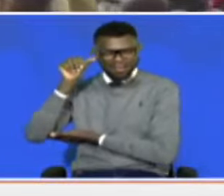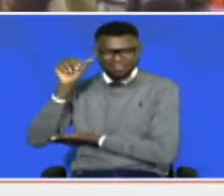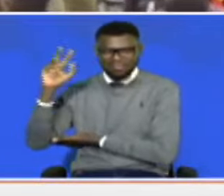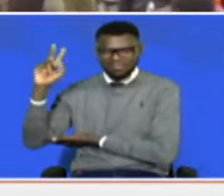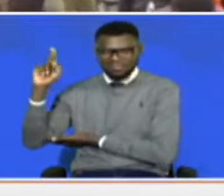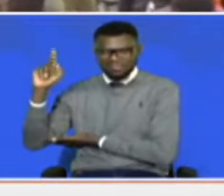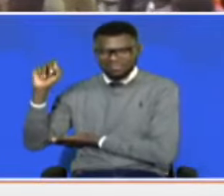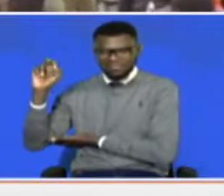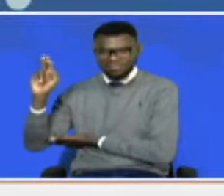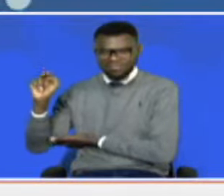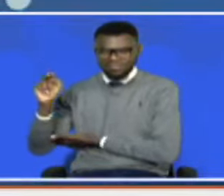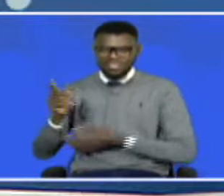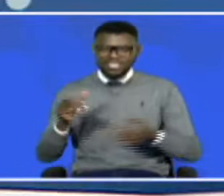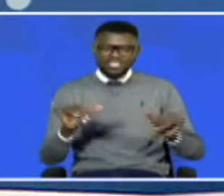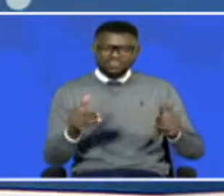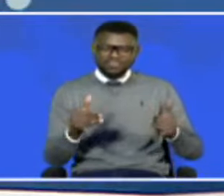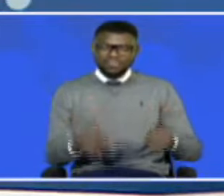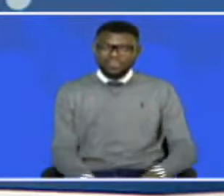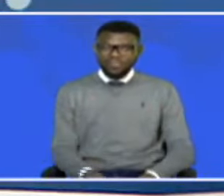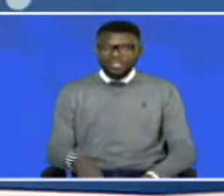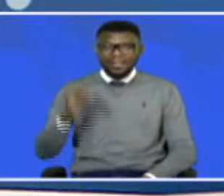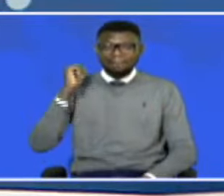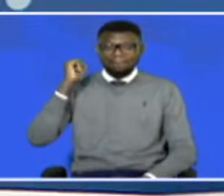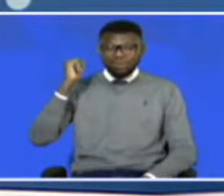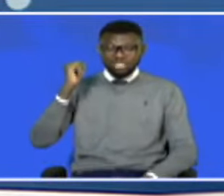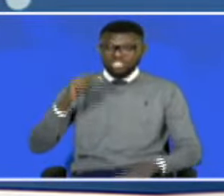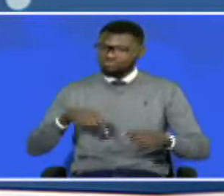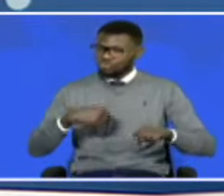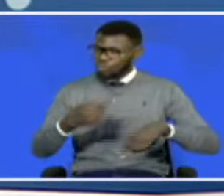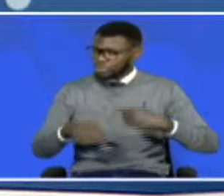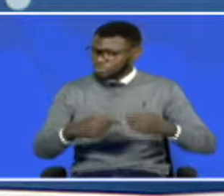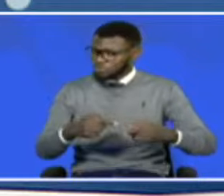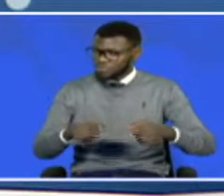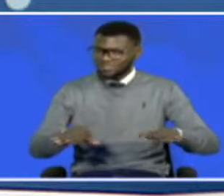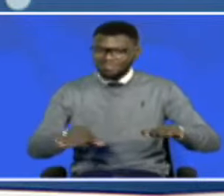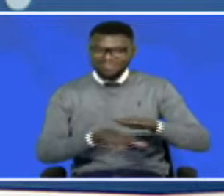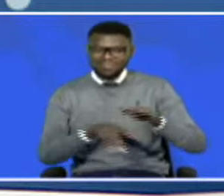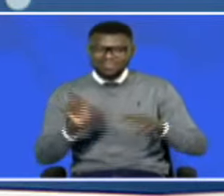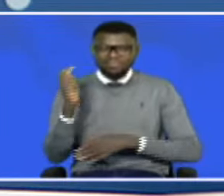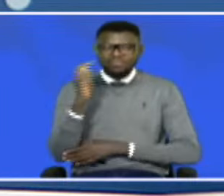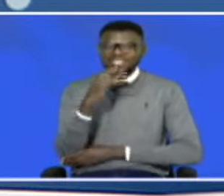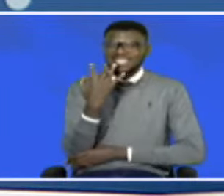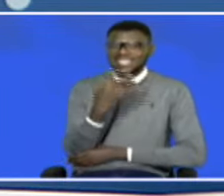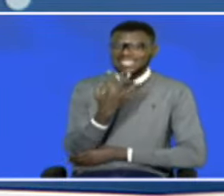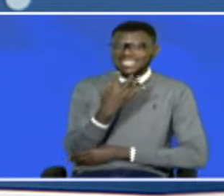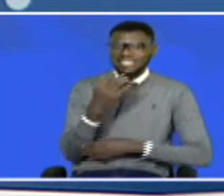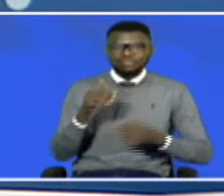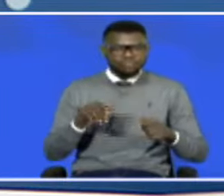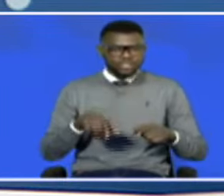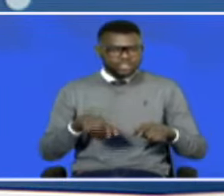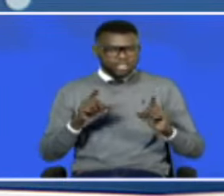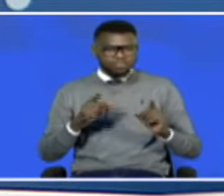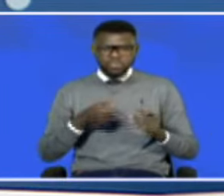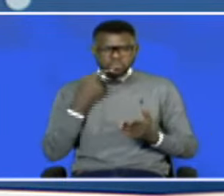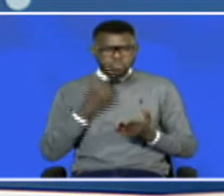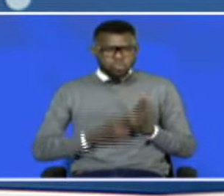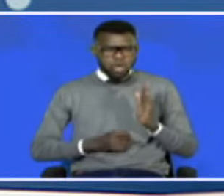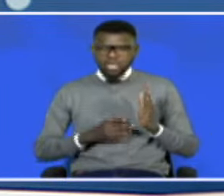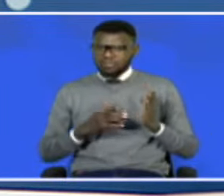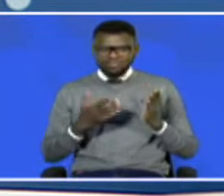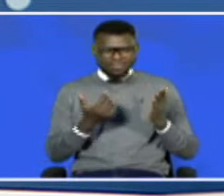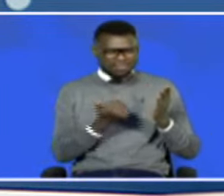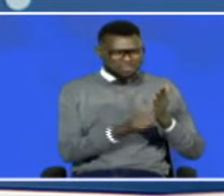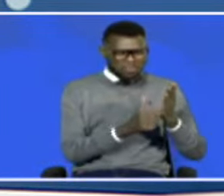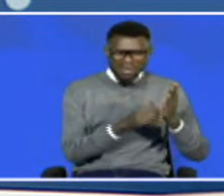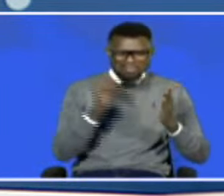KTN News. Still on politics, and Deputy President Rigathi Gachagua has downplayed his political woes, terming